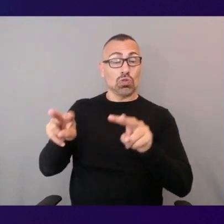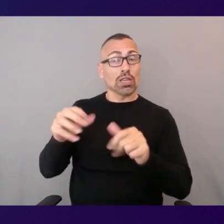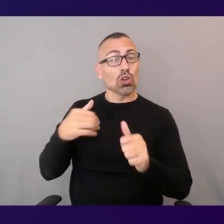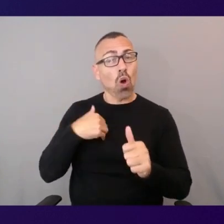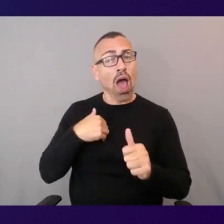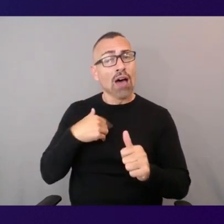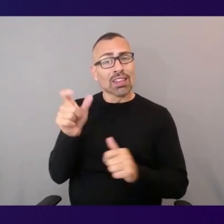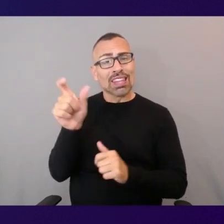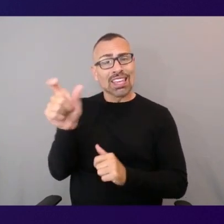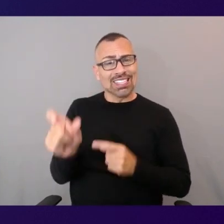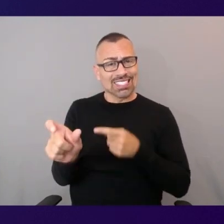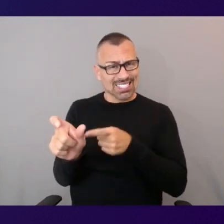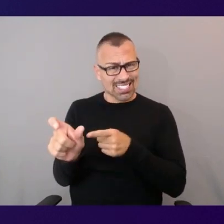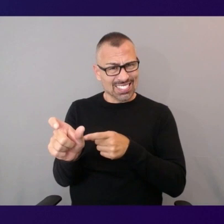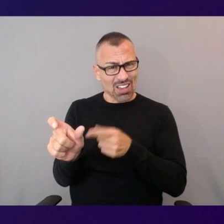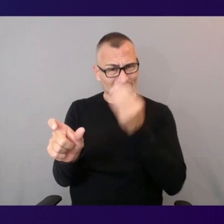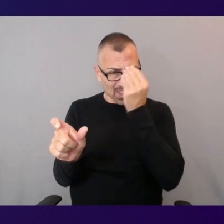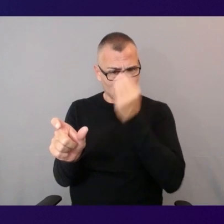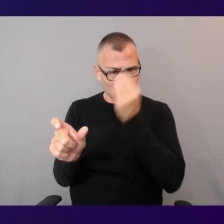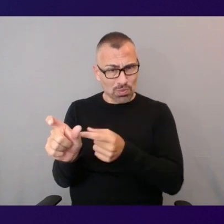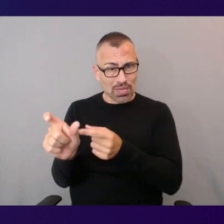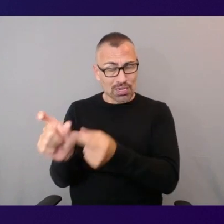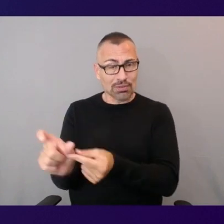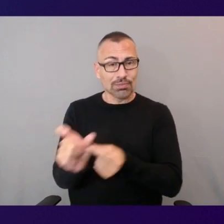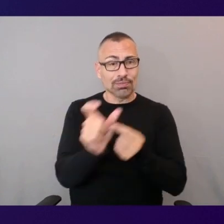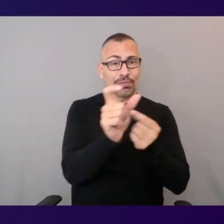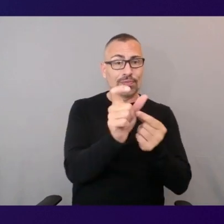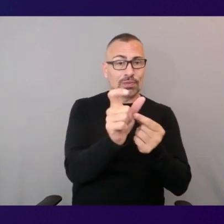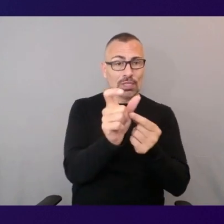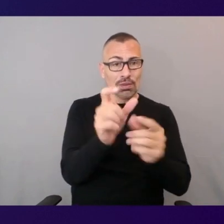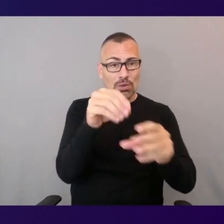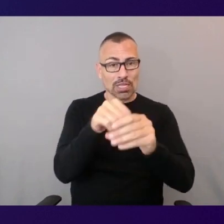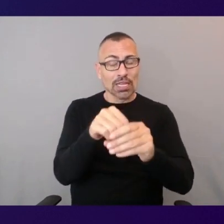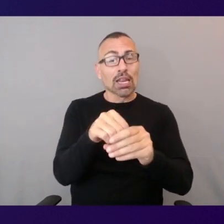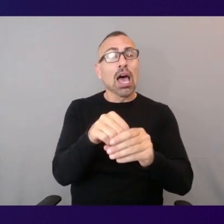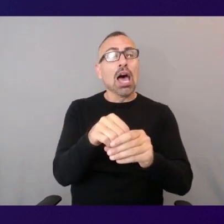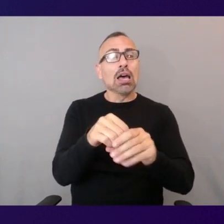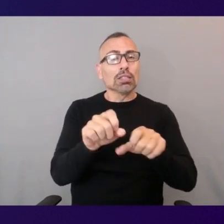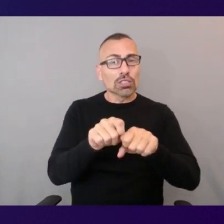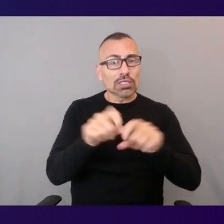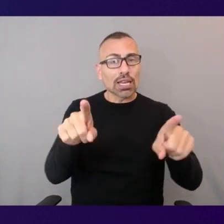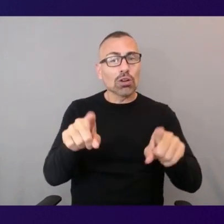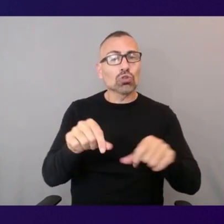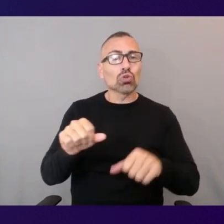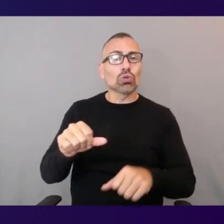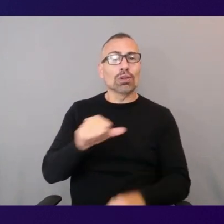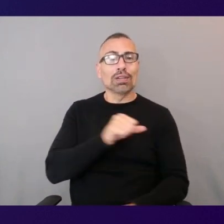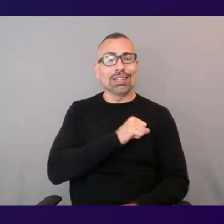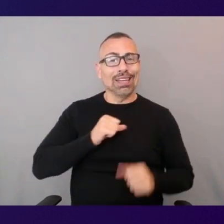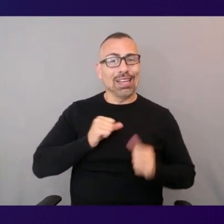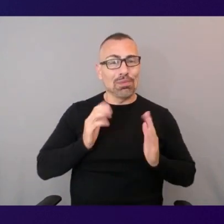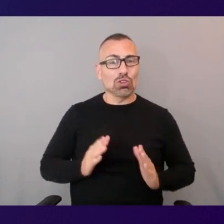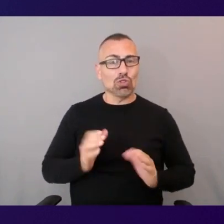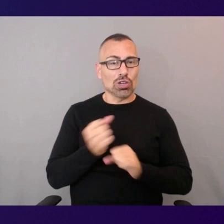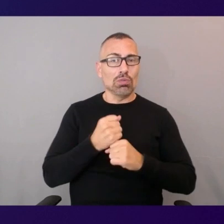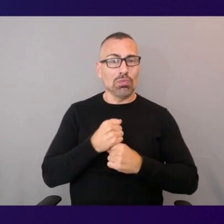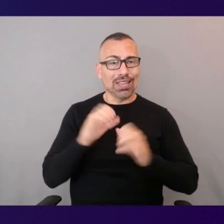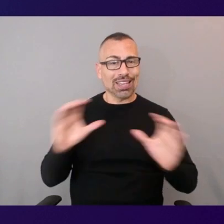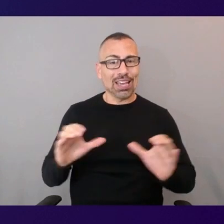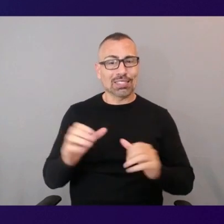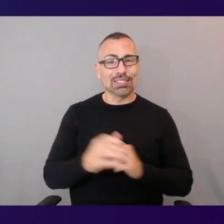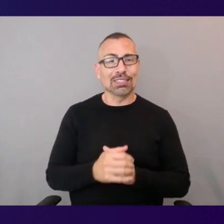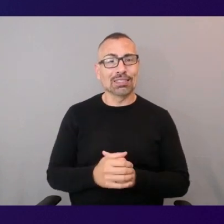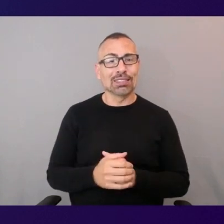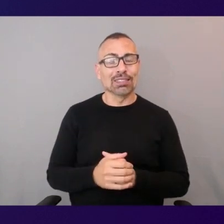itself and be able to feed that to an administrator and make actions. And that sounds like kind of what that question you just asked.